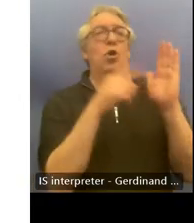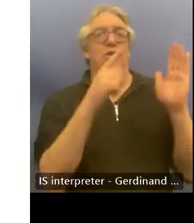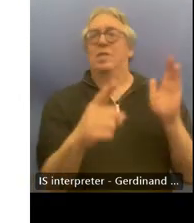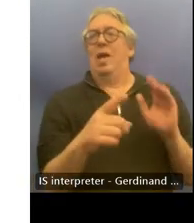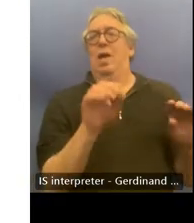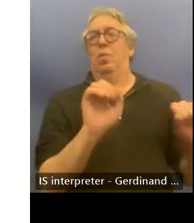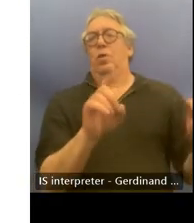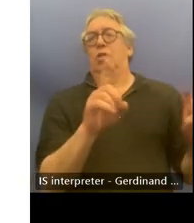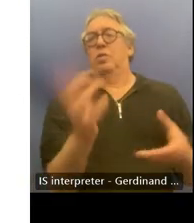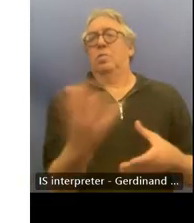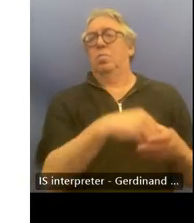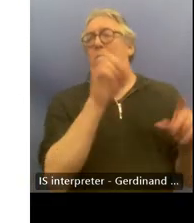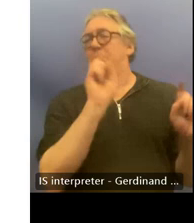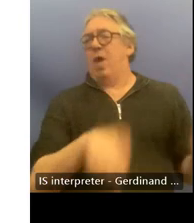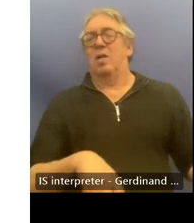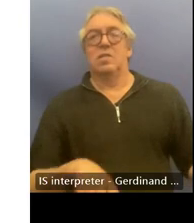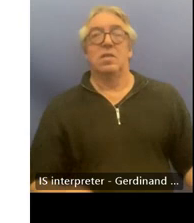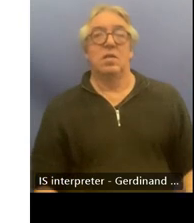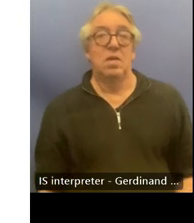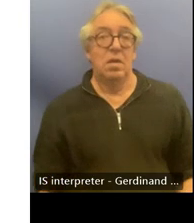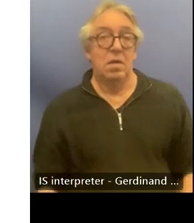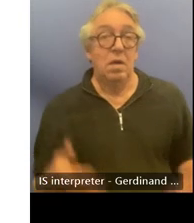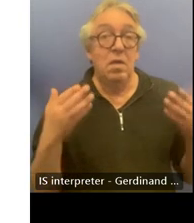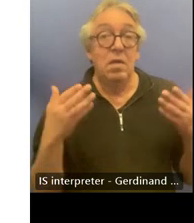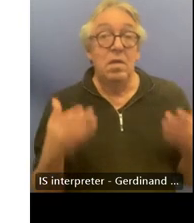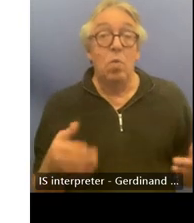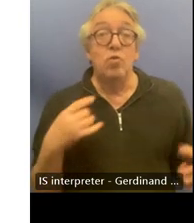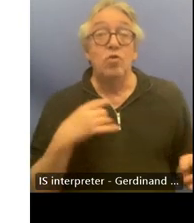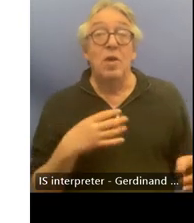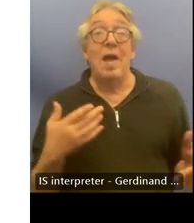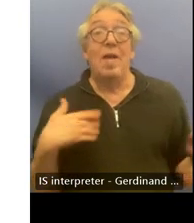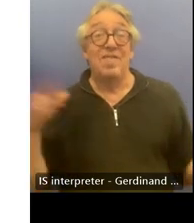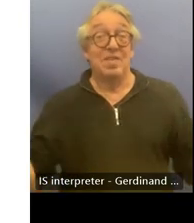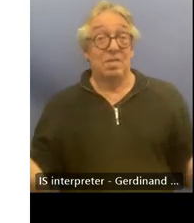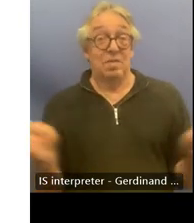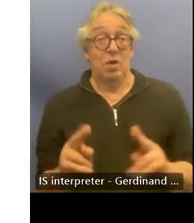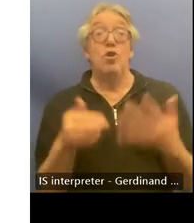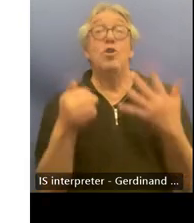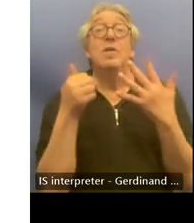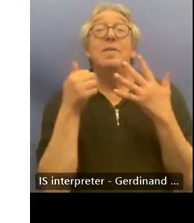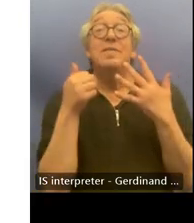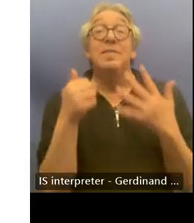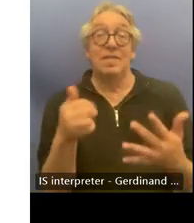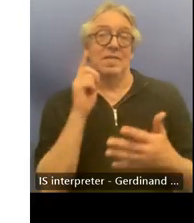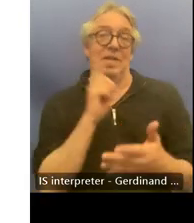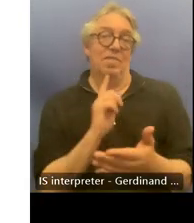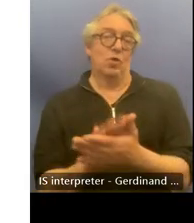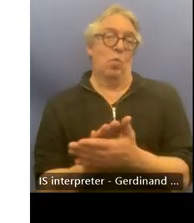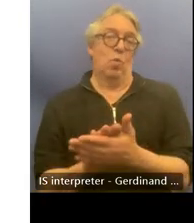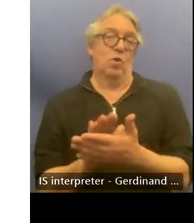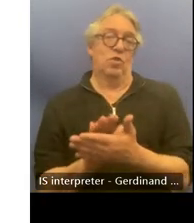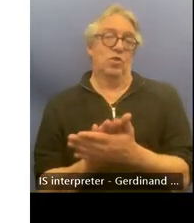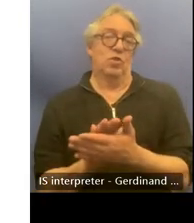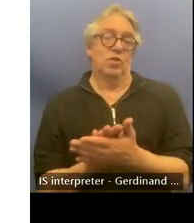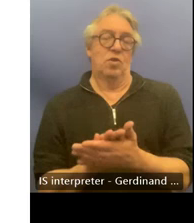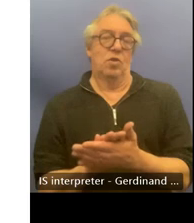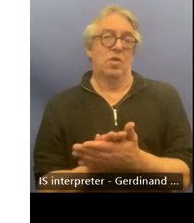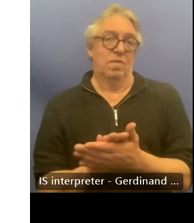Currently in Chile, there are only 6 schools for deaf children, special schools, across 5 of